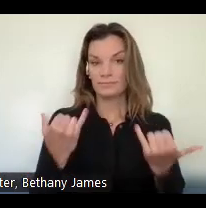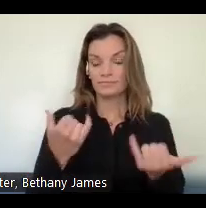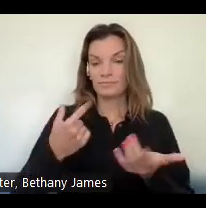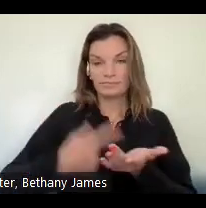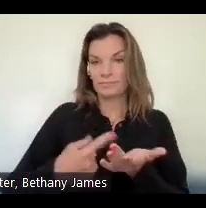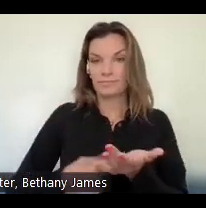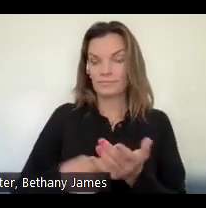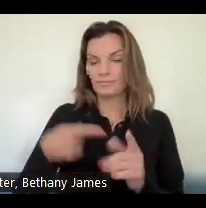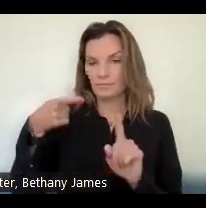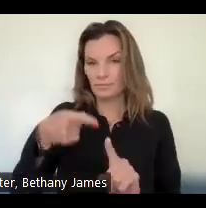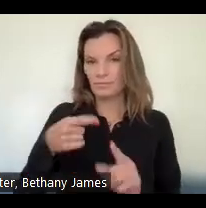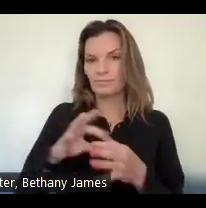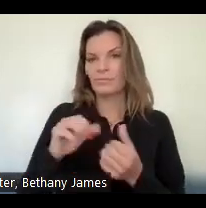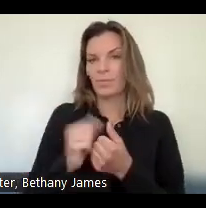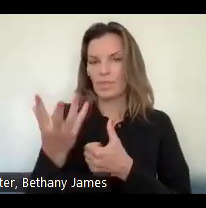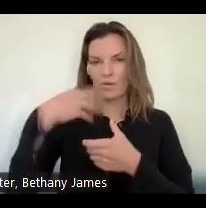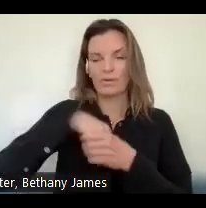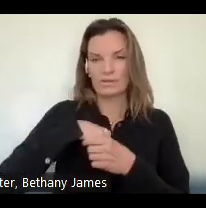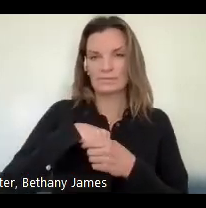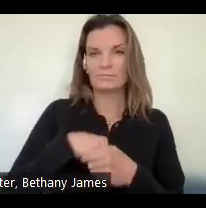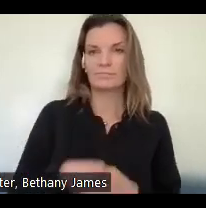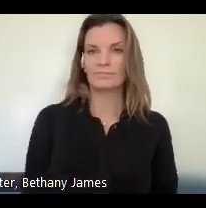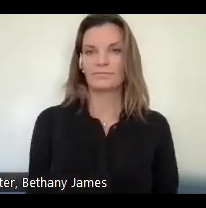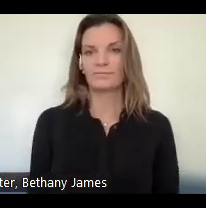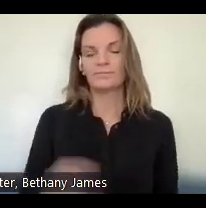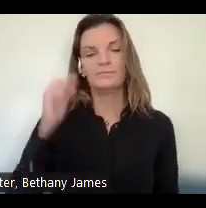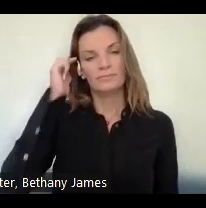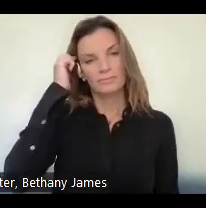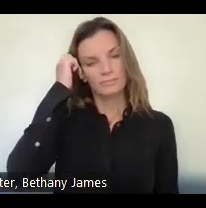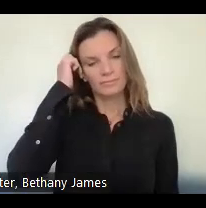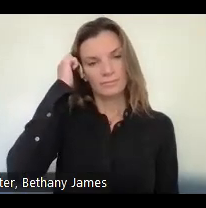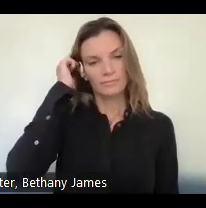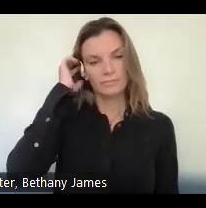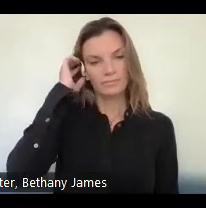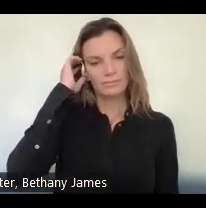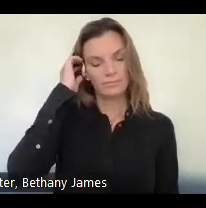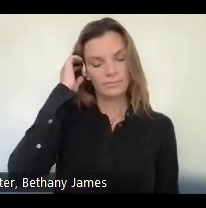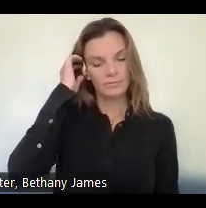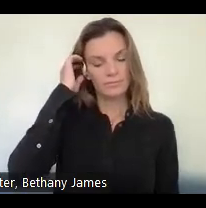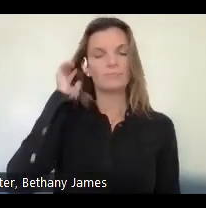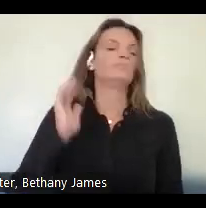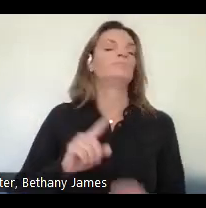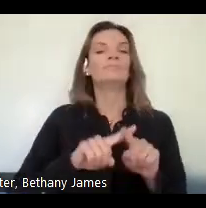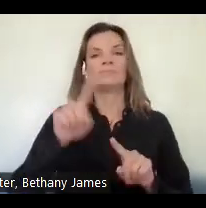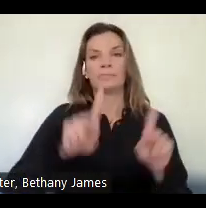discussing autism and how it affects different individuals.